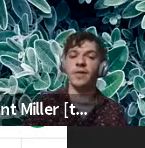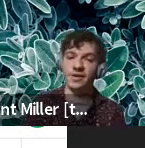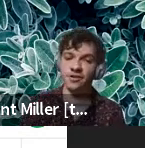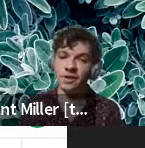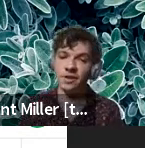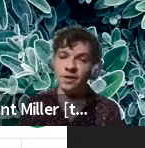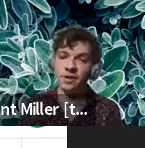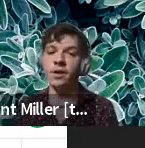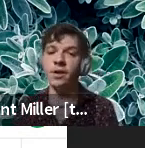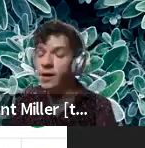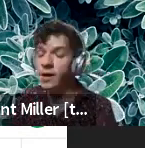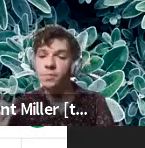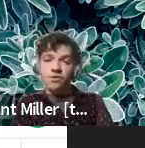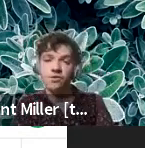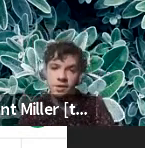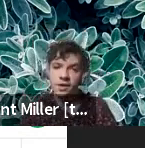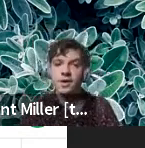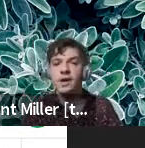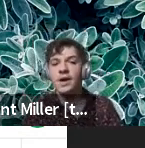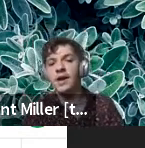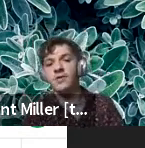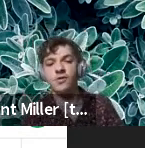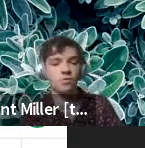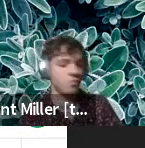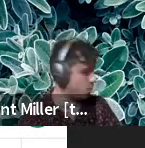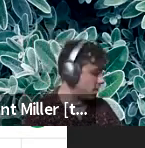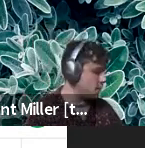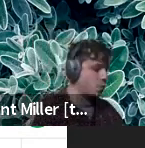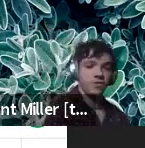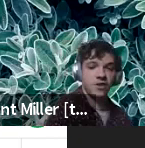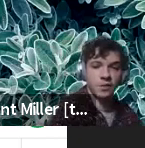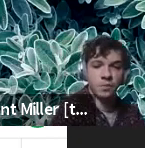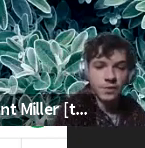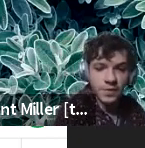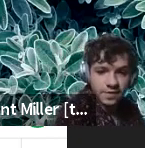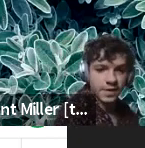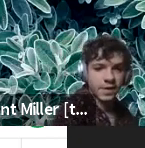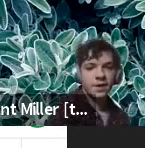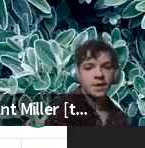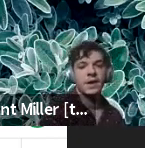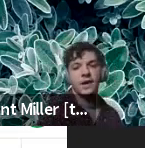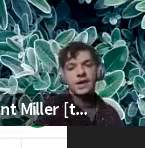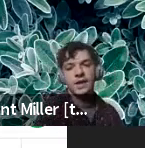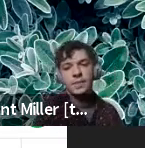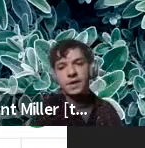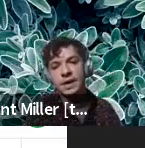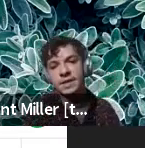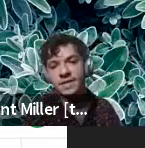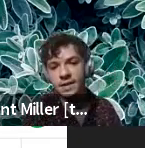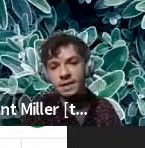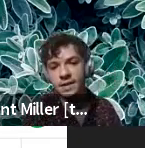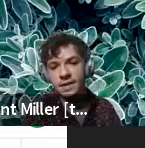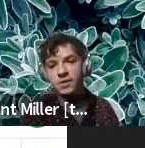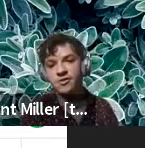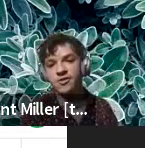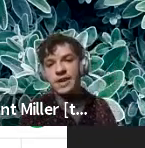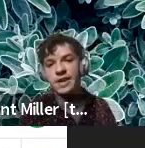or reflection, or a contribution to what was shared previously, email